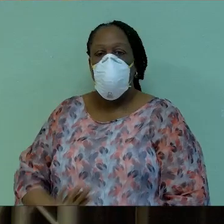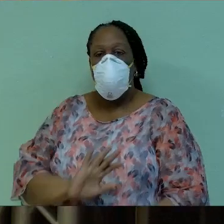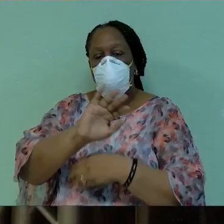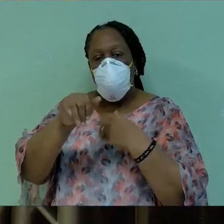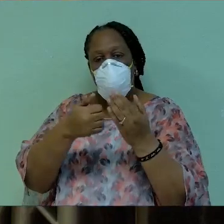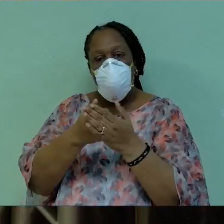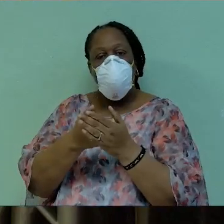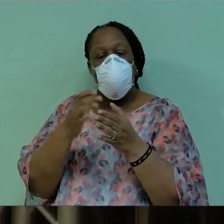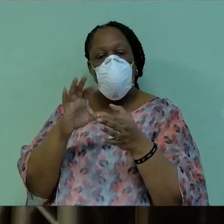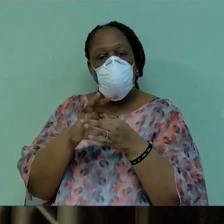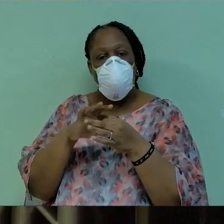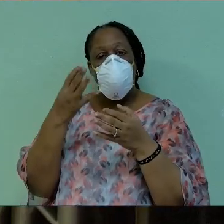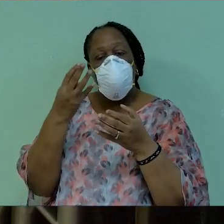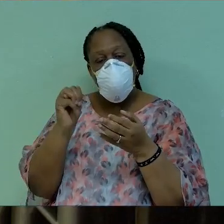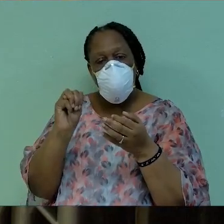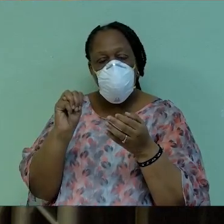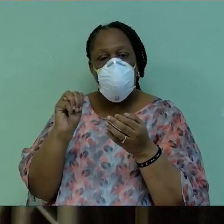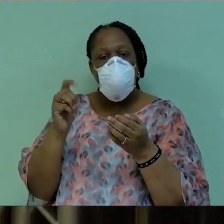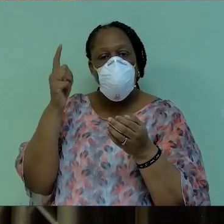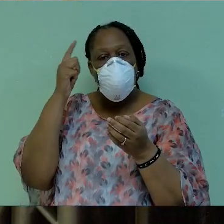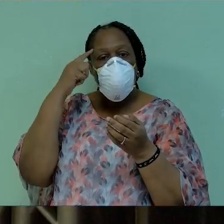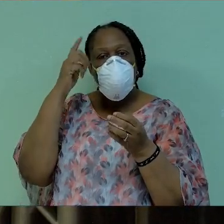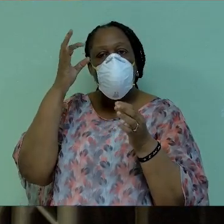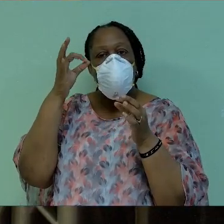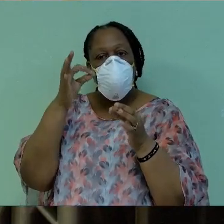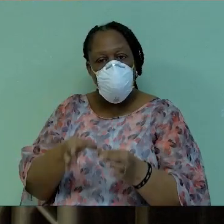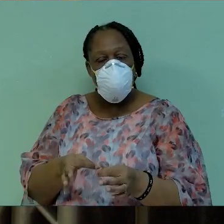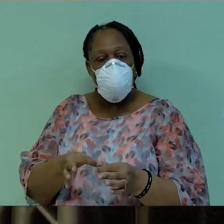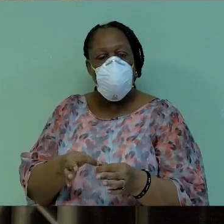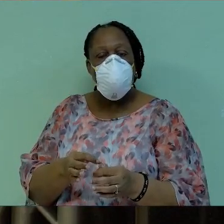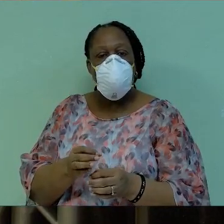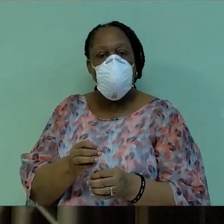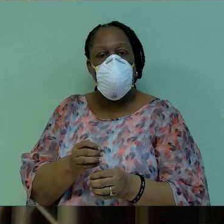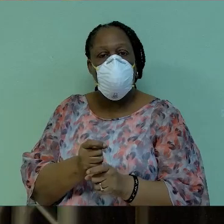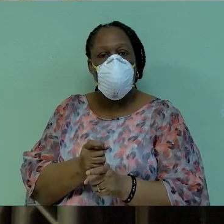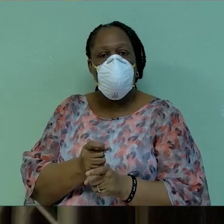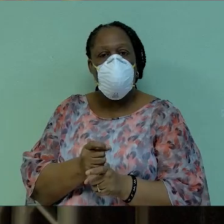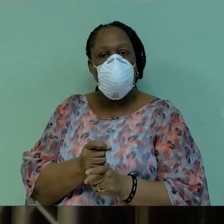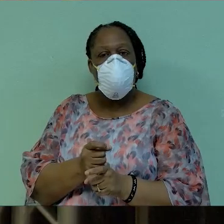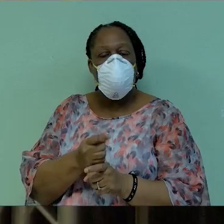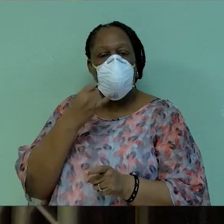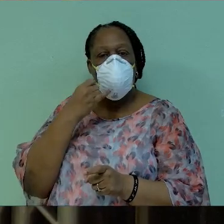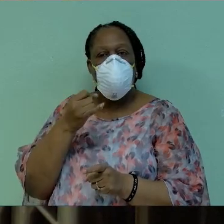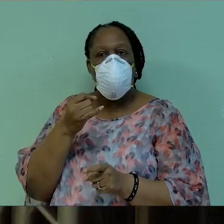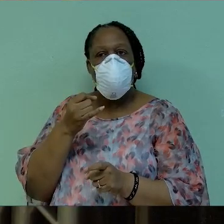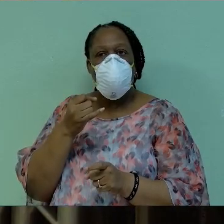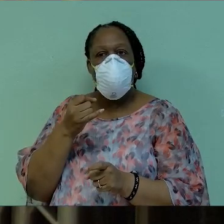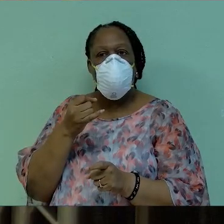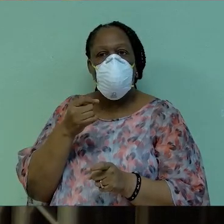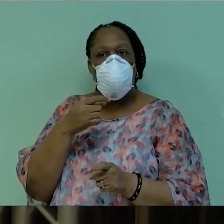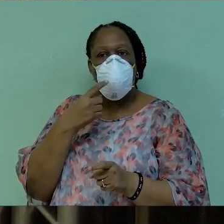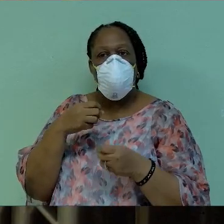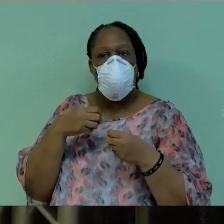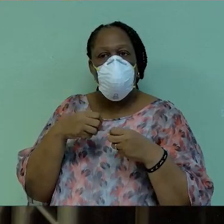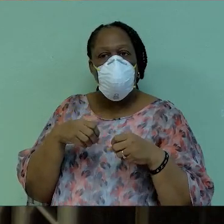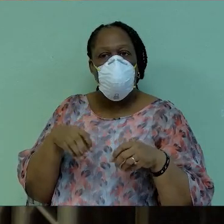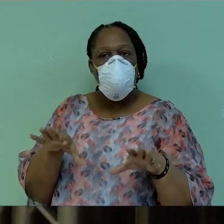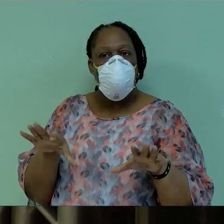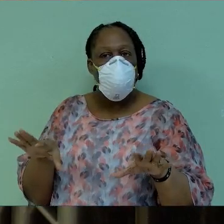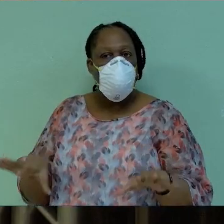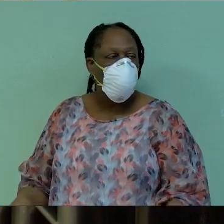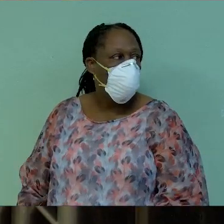of the heads of the prison that one of the things we can do immediately is to release inmates because the